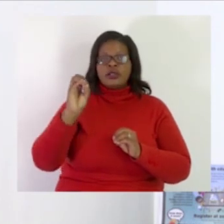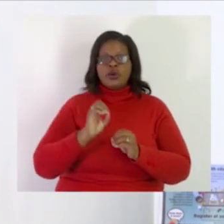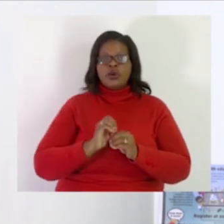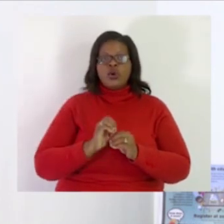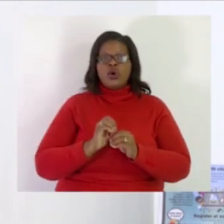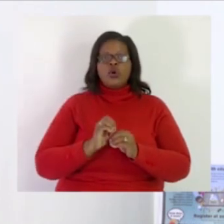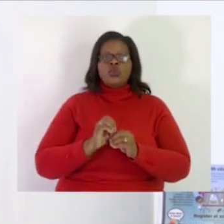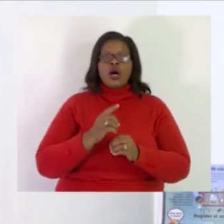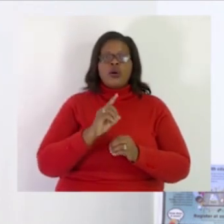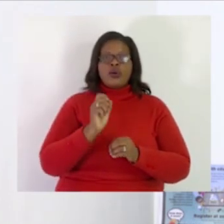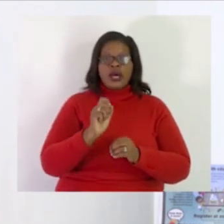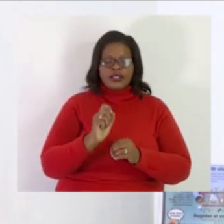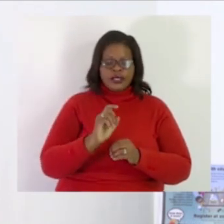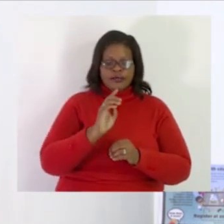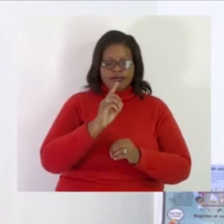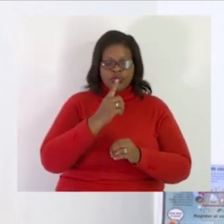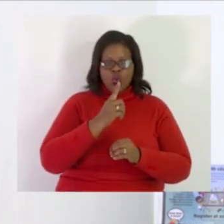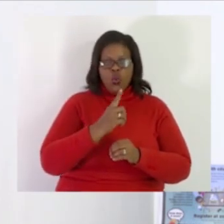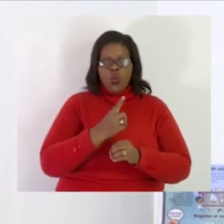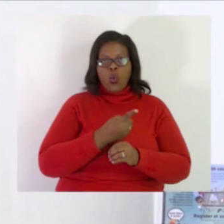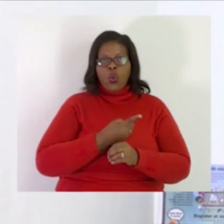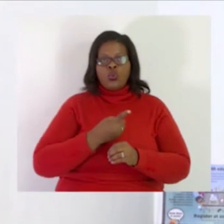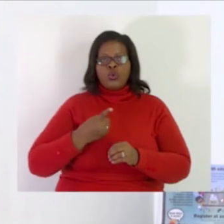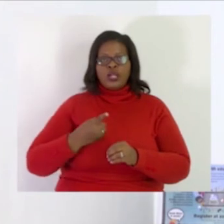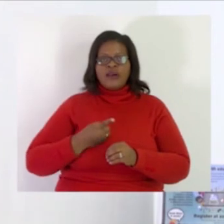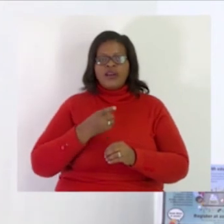write that one first.